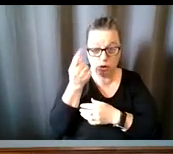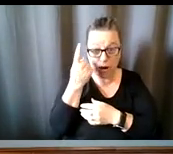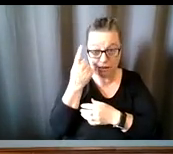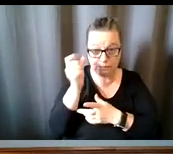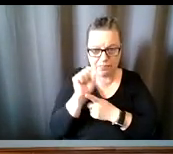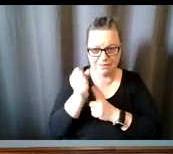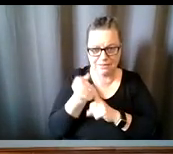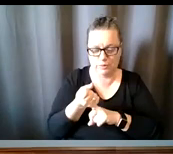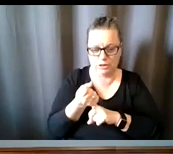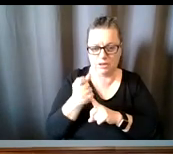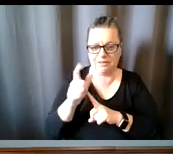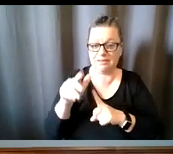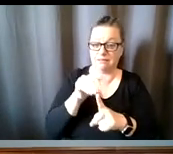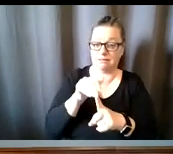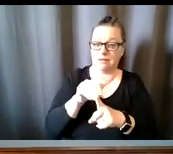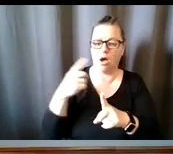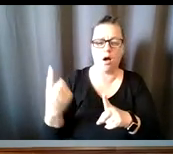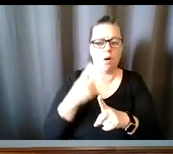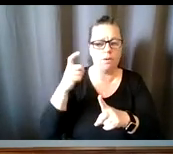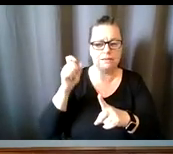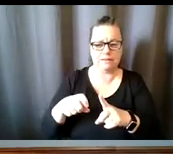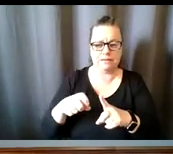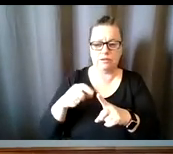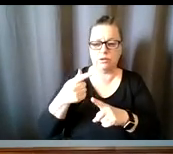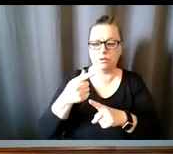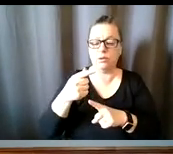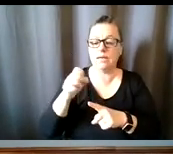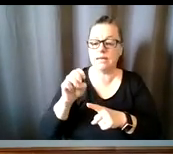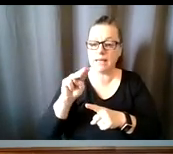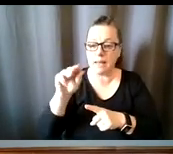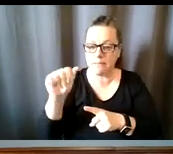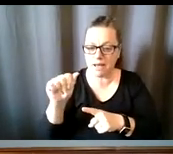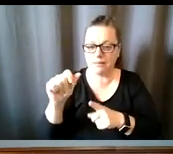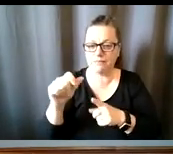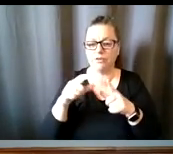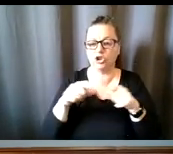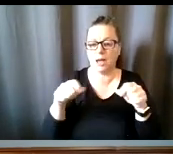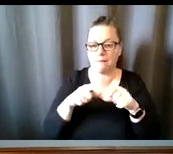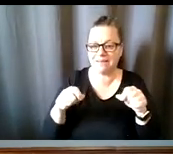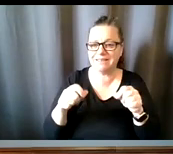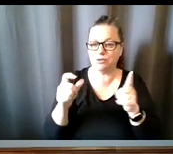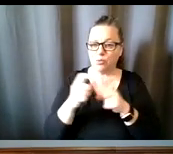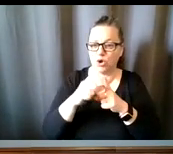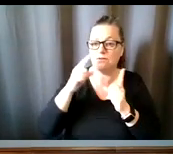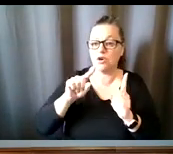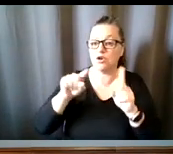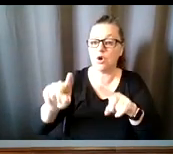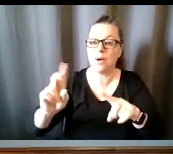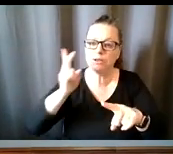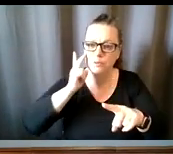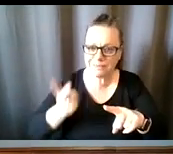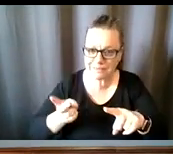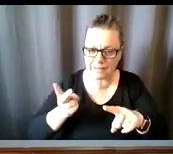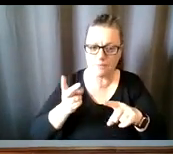of this as the reminder that we always need to be going to Gemba, or it's a Japanese word for going and seeing, going to where the action is,